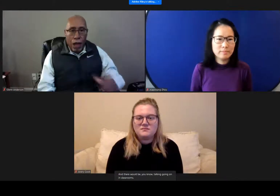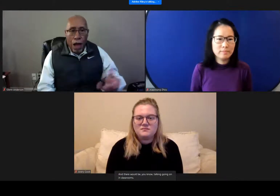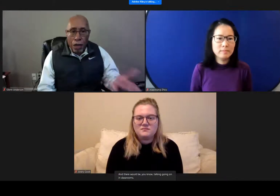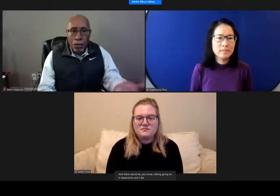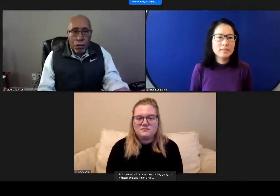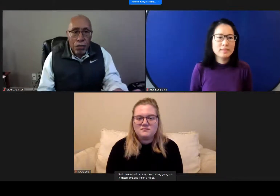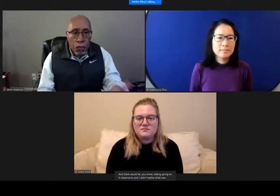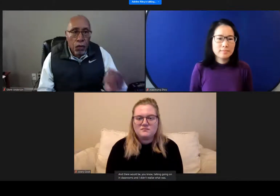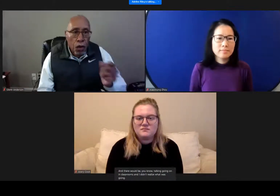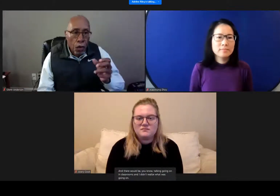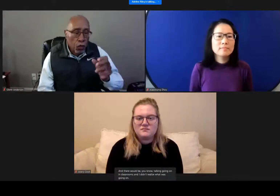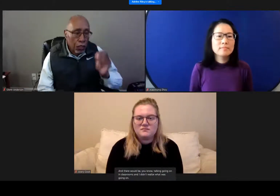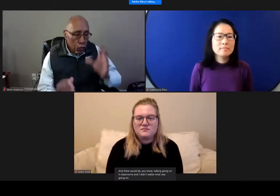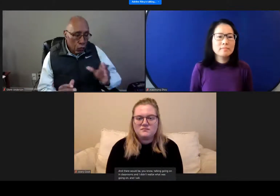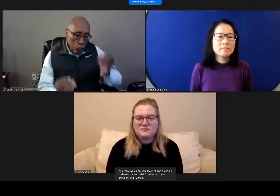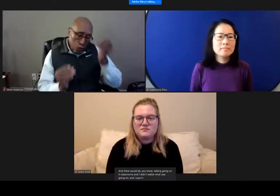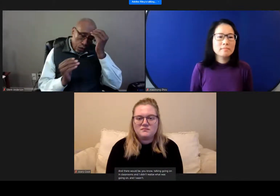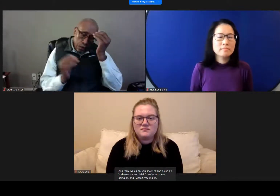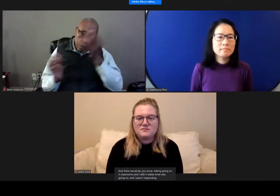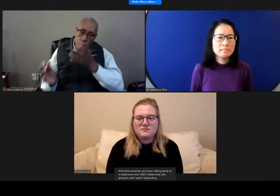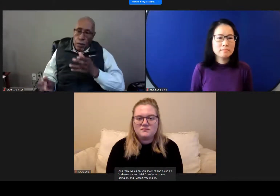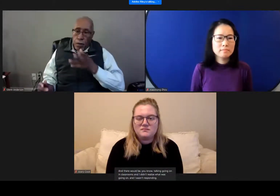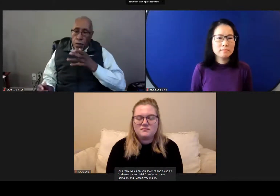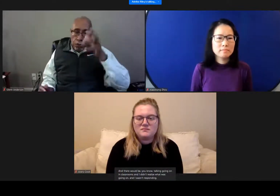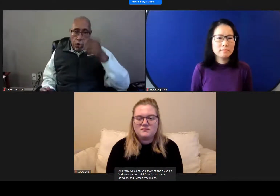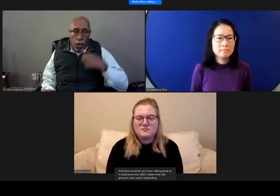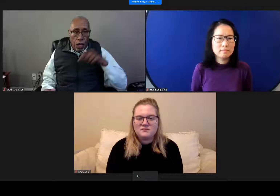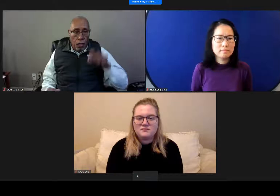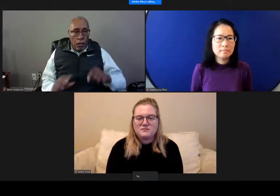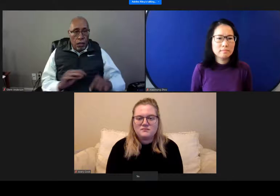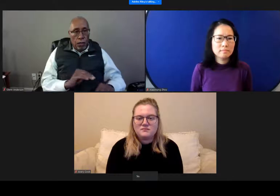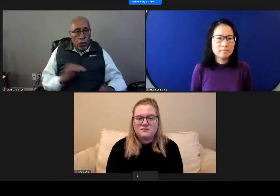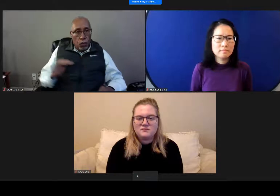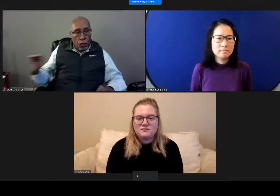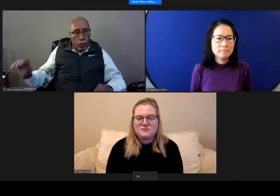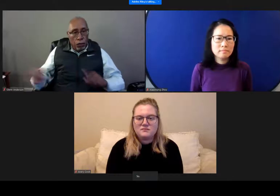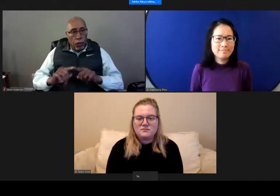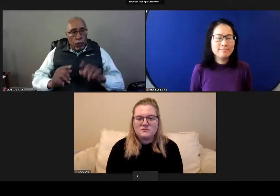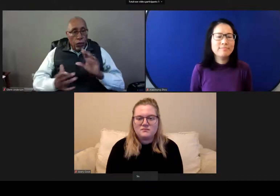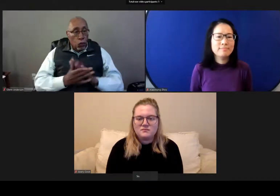didn't realize what was going on, and I wasn't responding. So